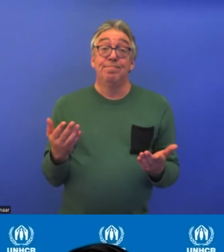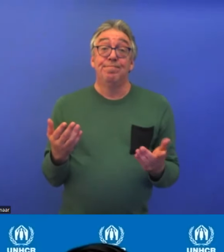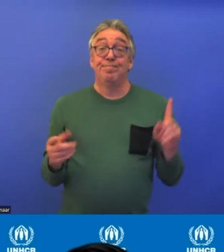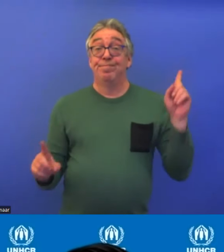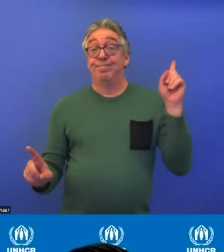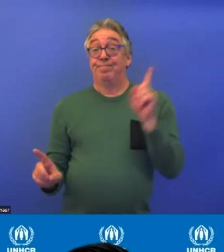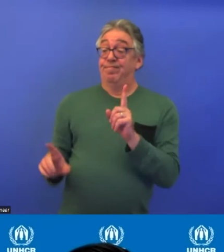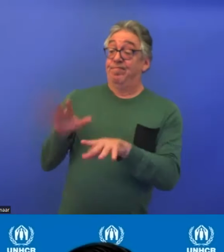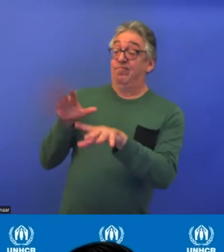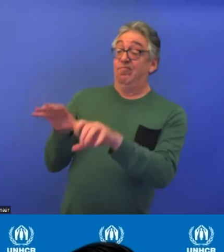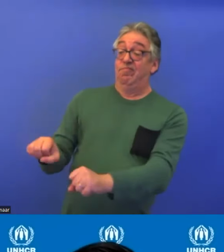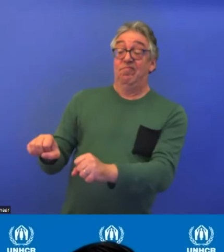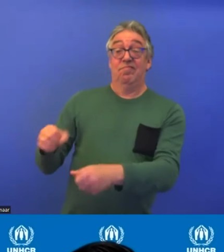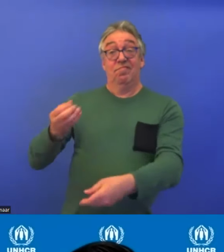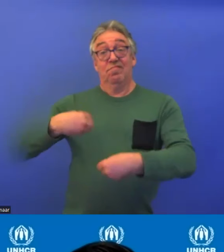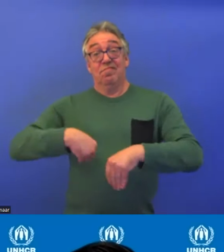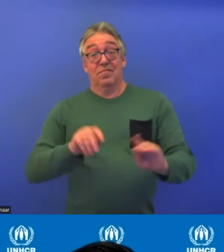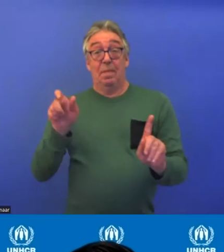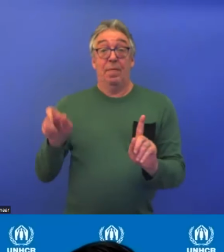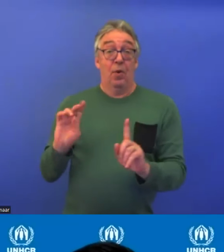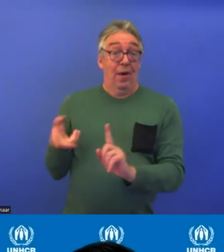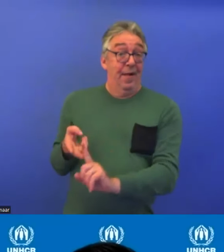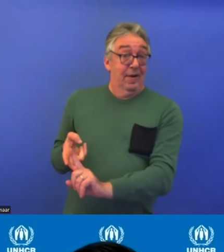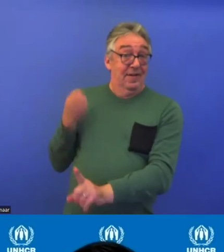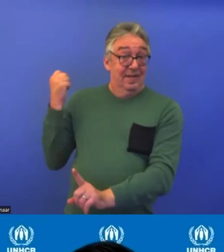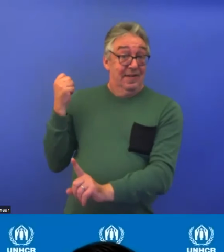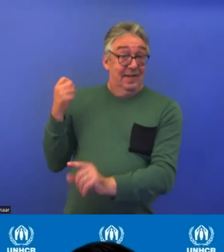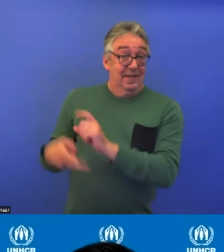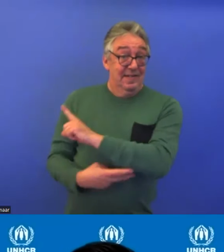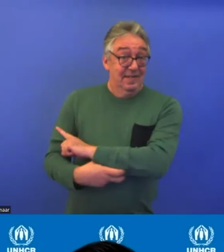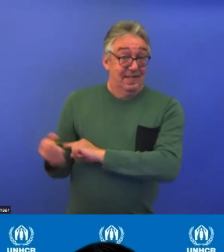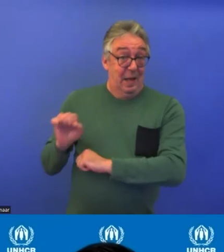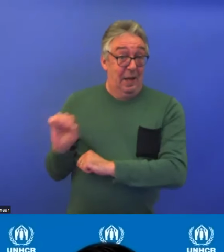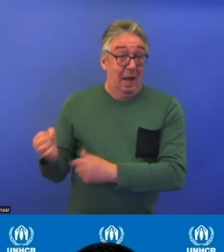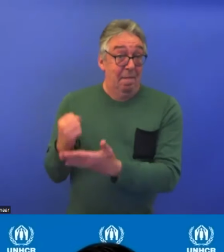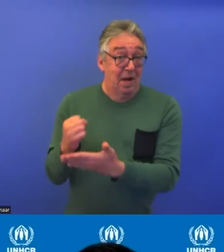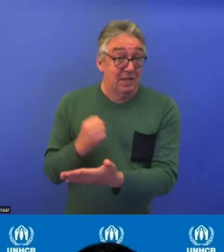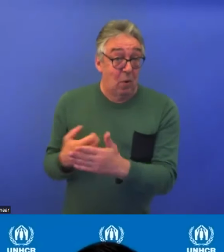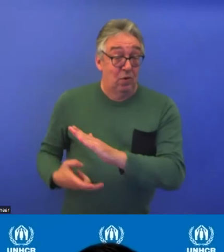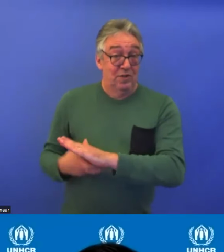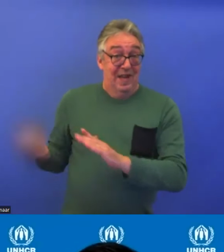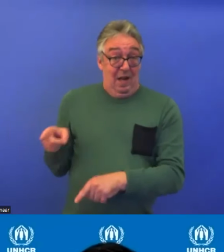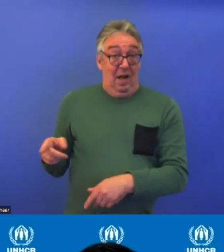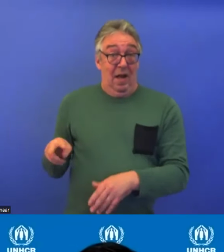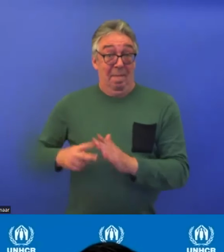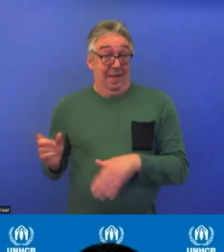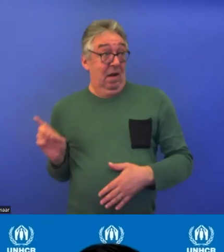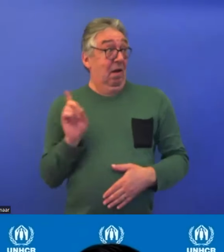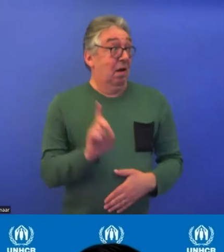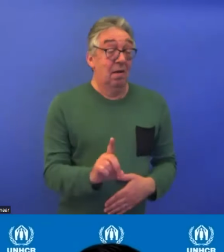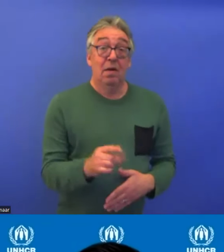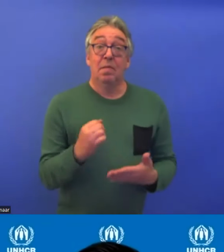human trafficking and are unable to return home. Maybe this will be a question, I guess, more for